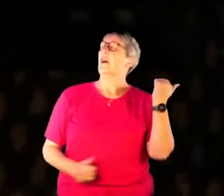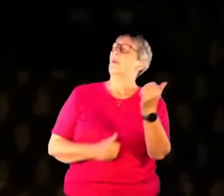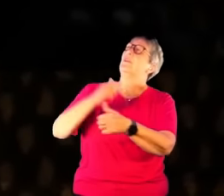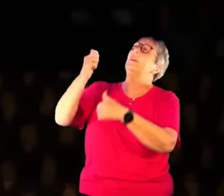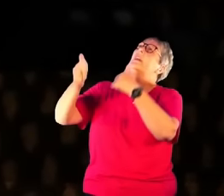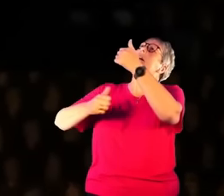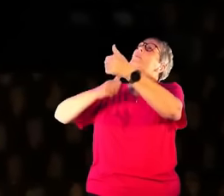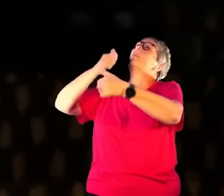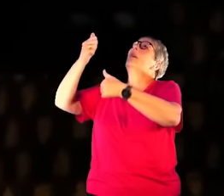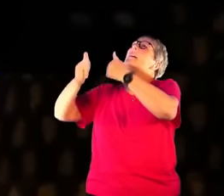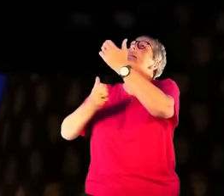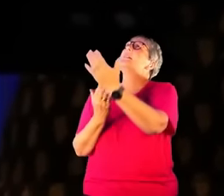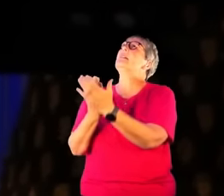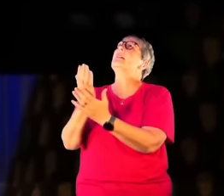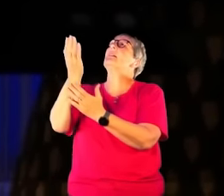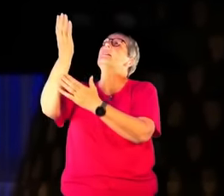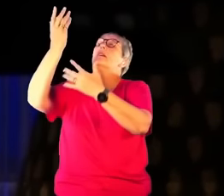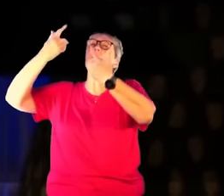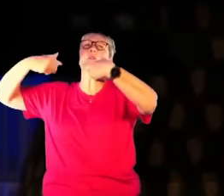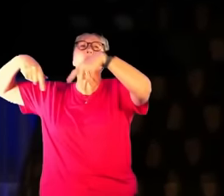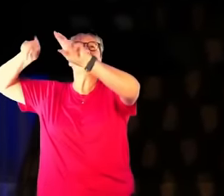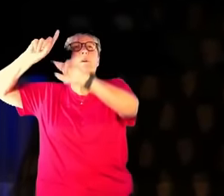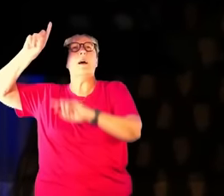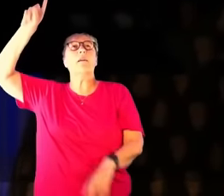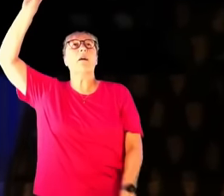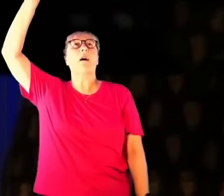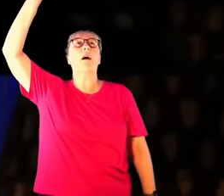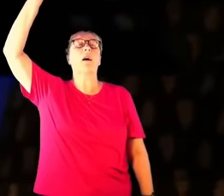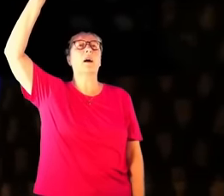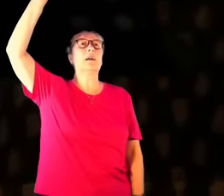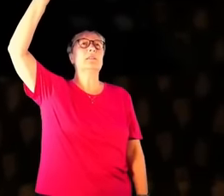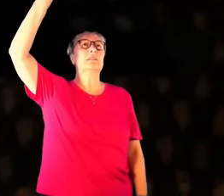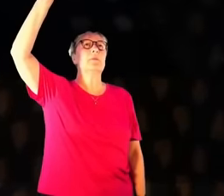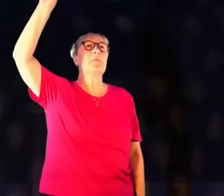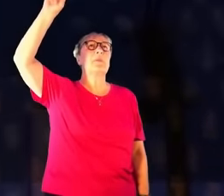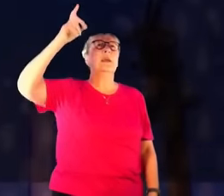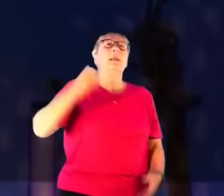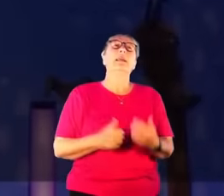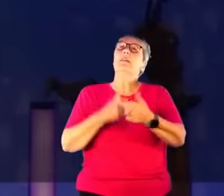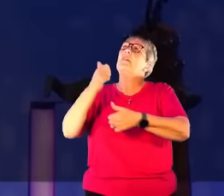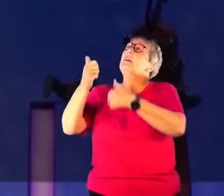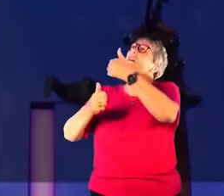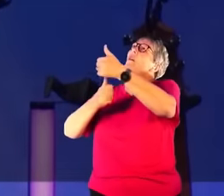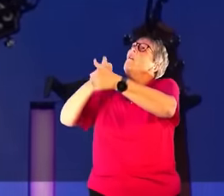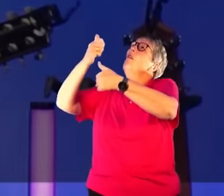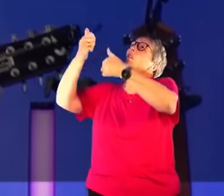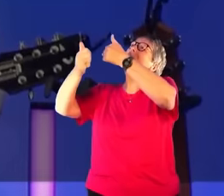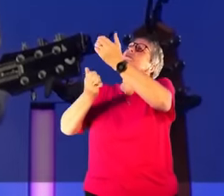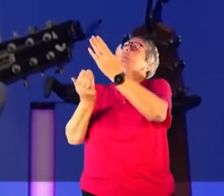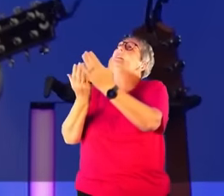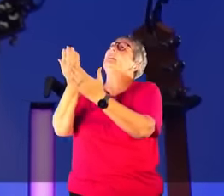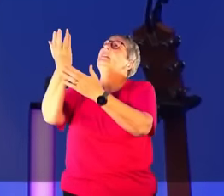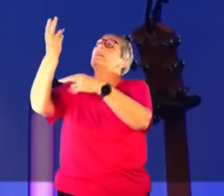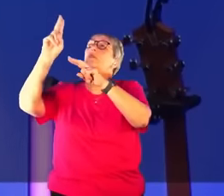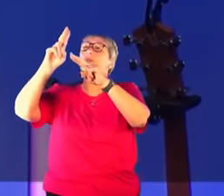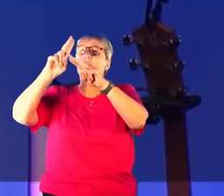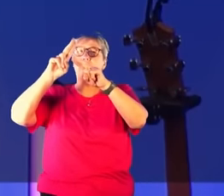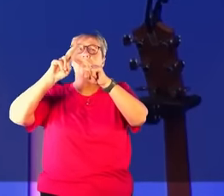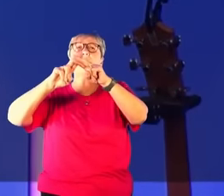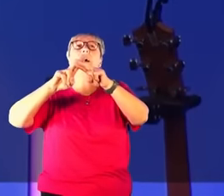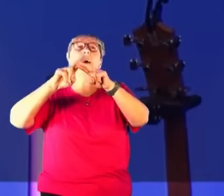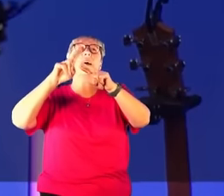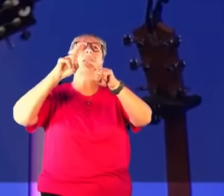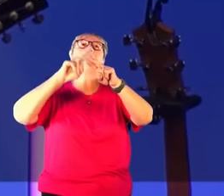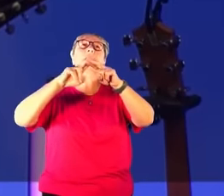forever, bringing praises to our God, giving glory to